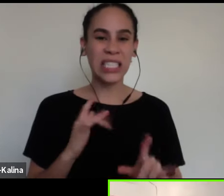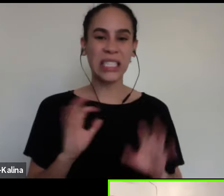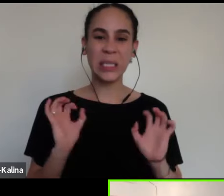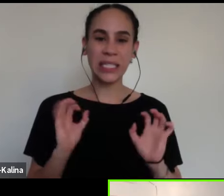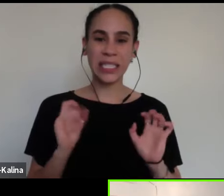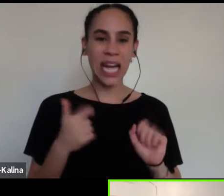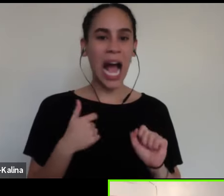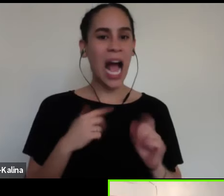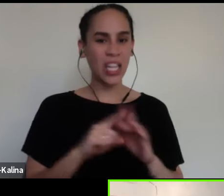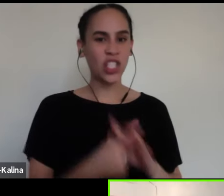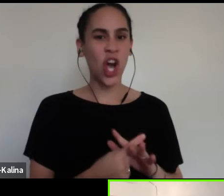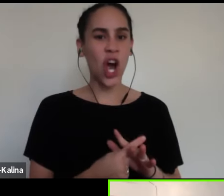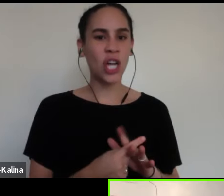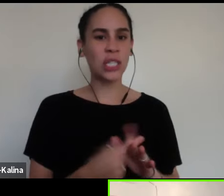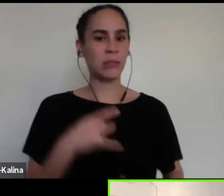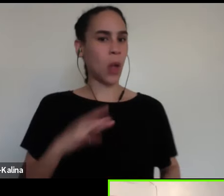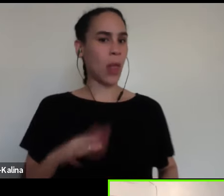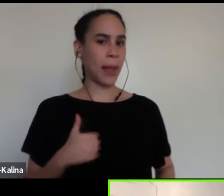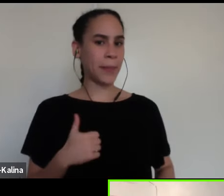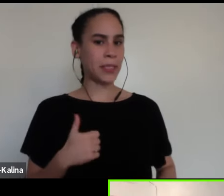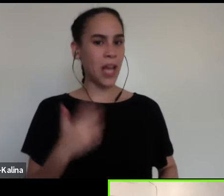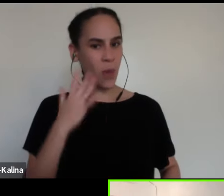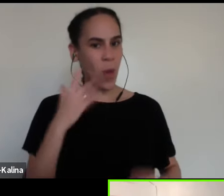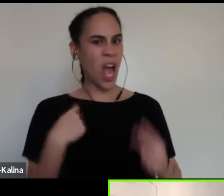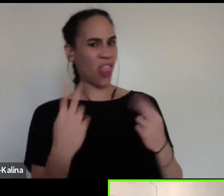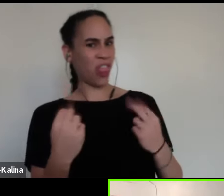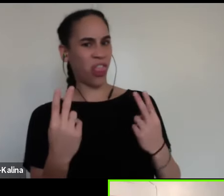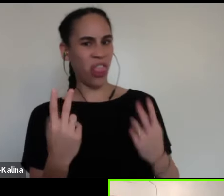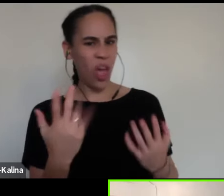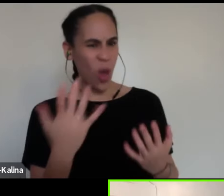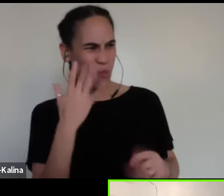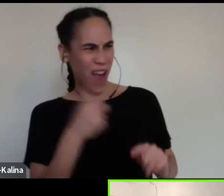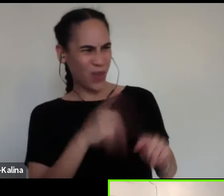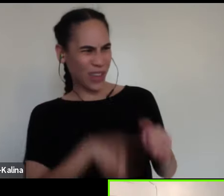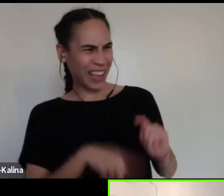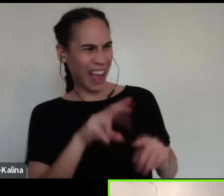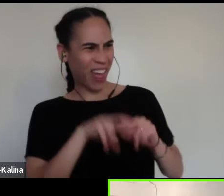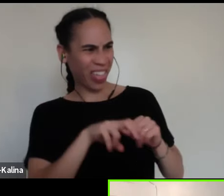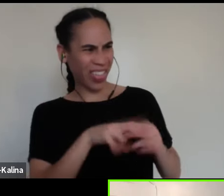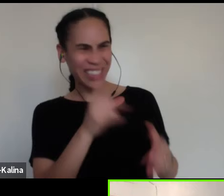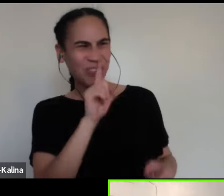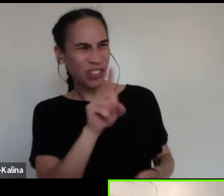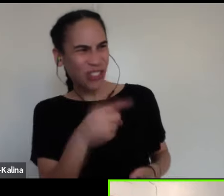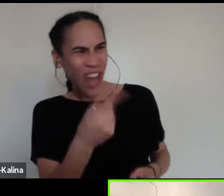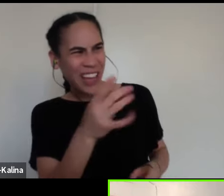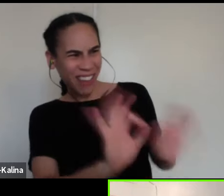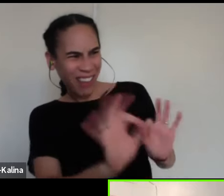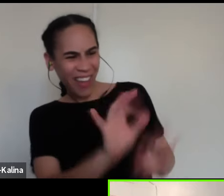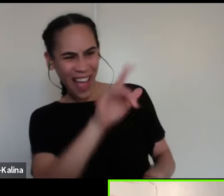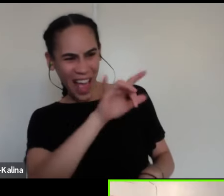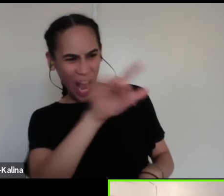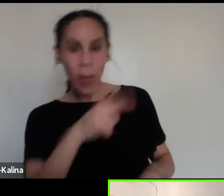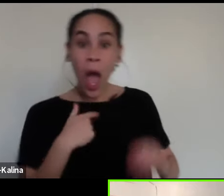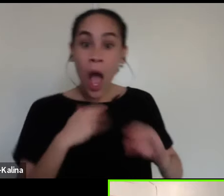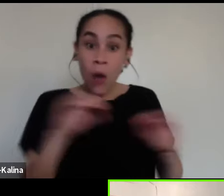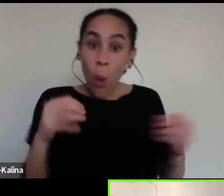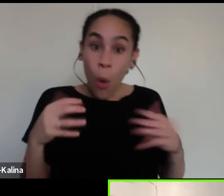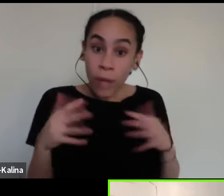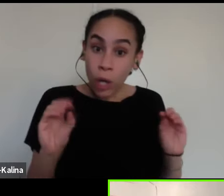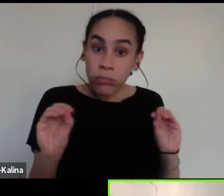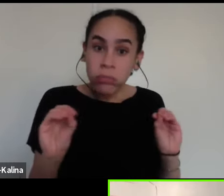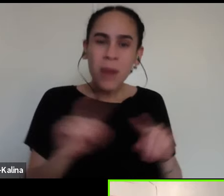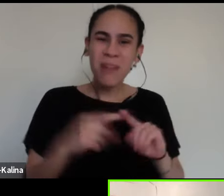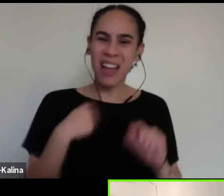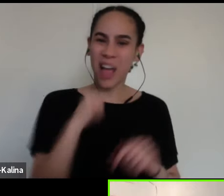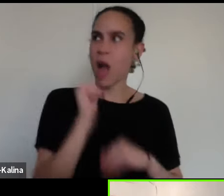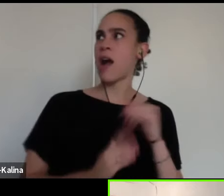myself, you know, because of all the judgment. Like, why can't you do this? It's just there was no fear. I wasn't afraid of flying. I was just